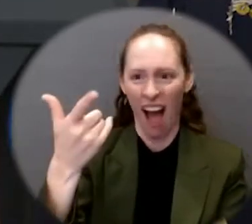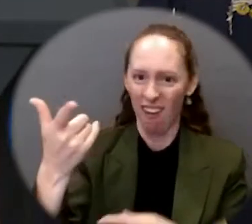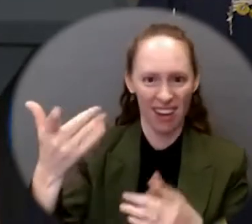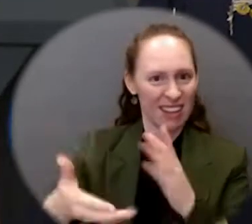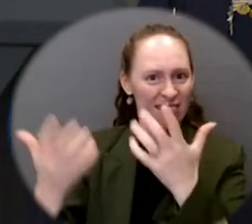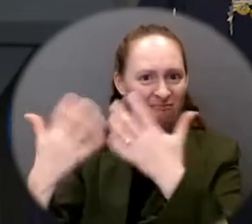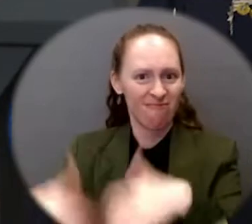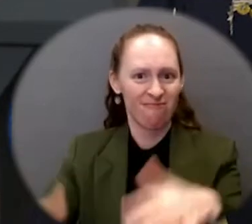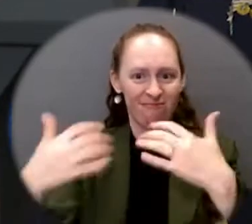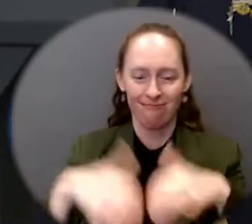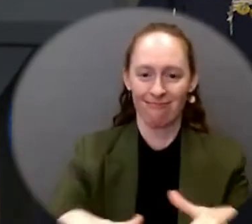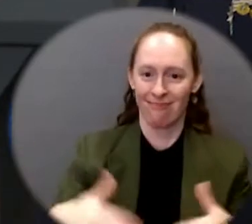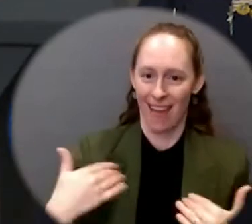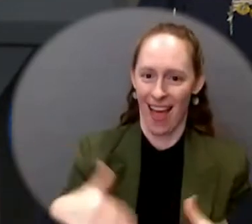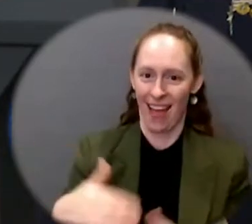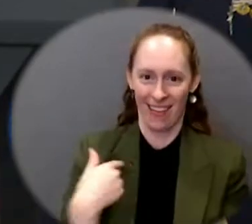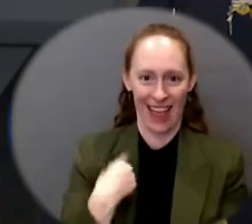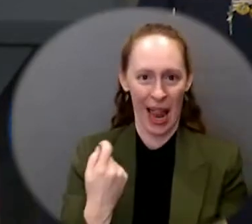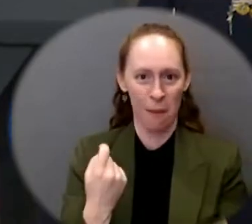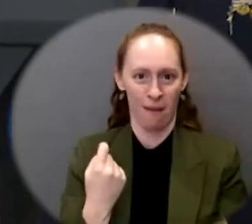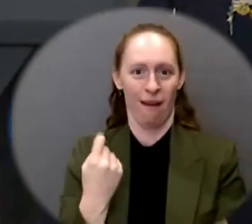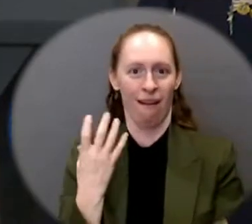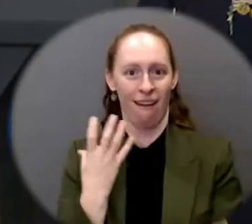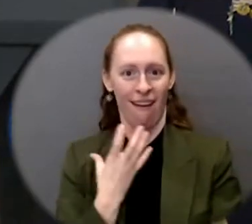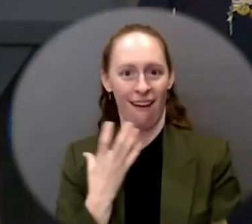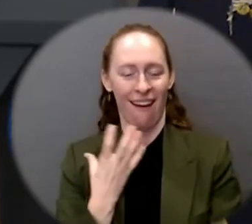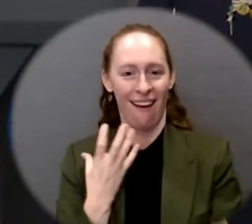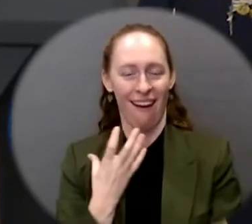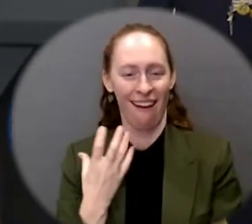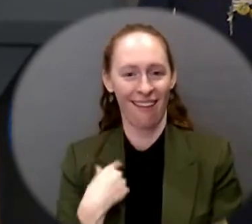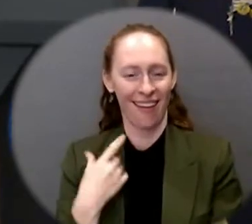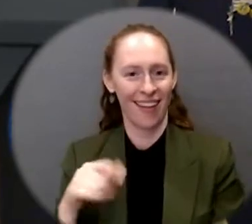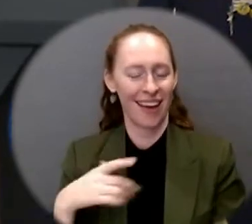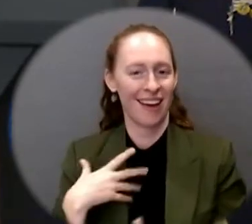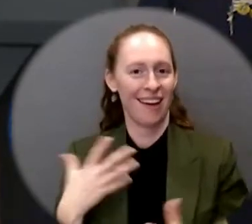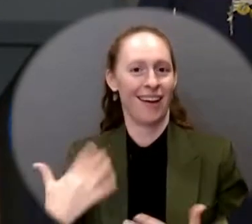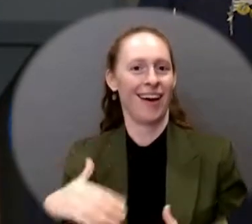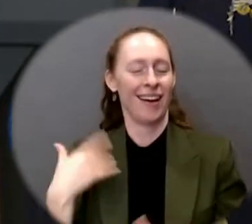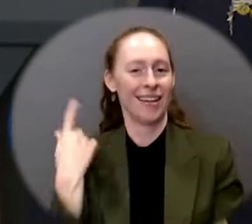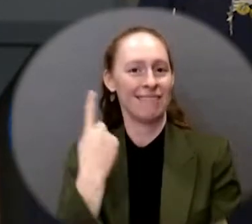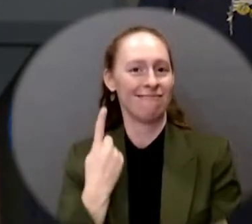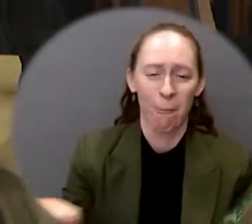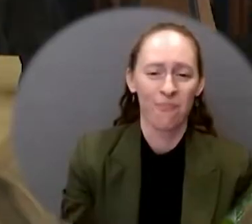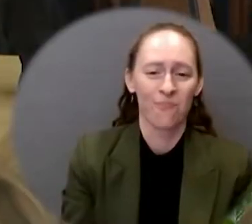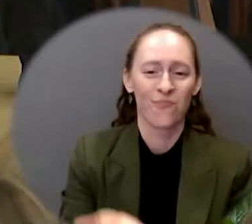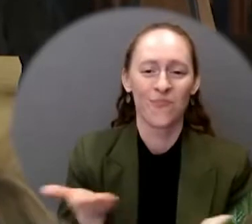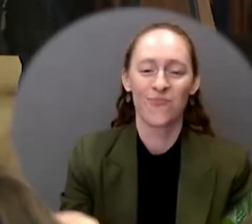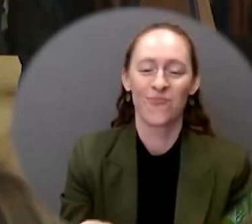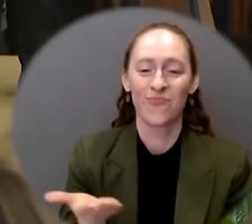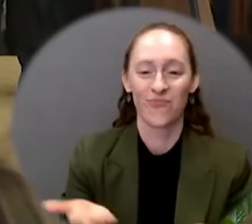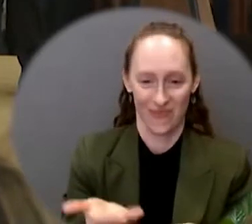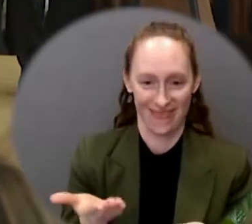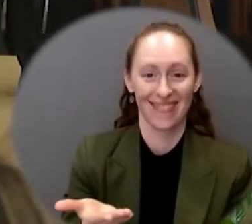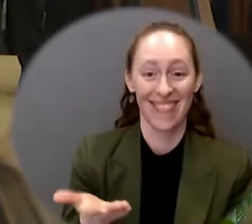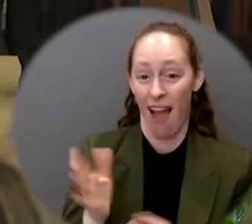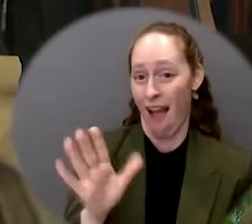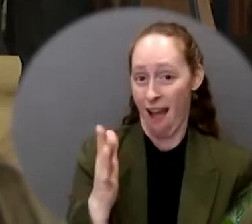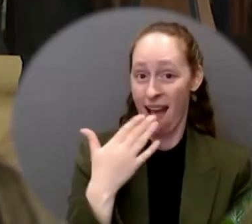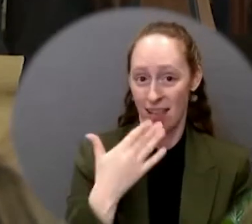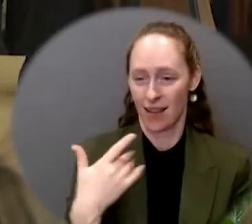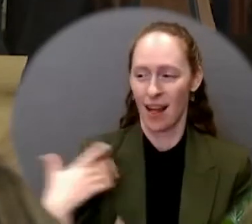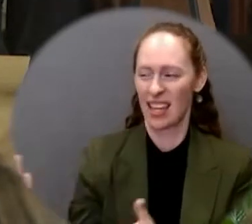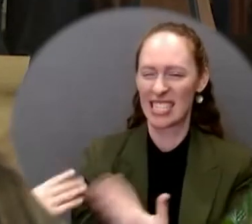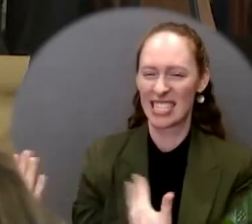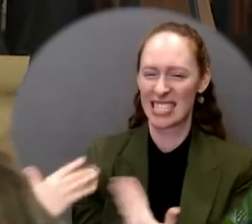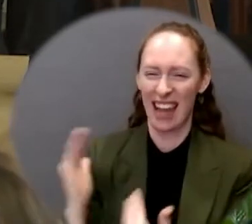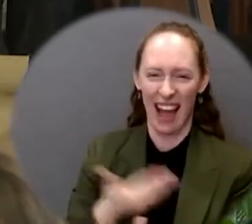charge and running the show, which is a little shocking. Thanks for letting us invite a few friends